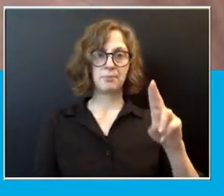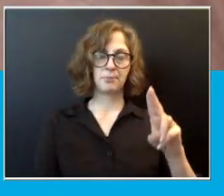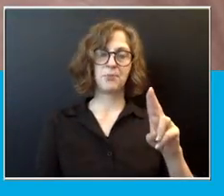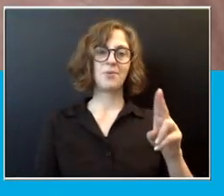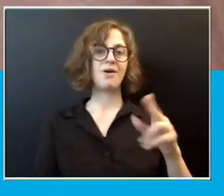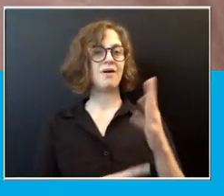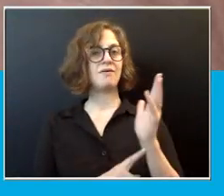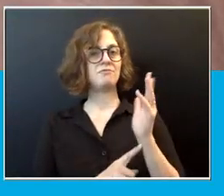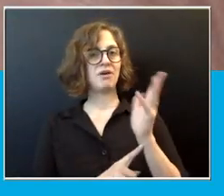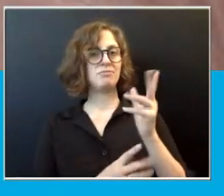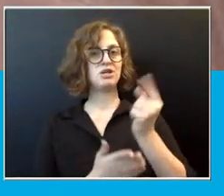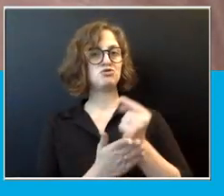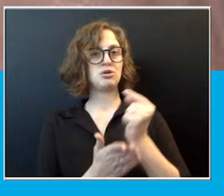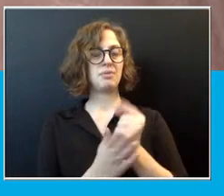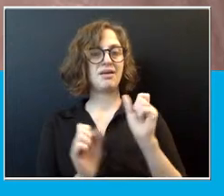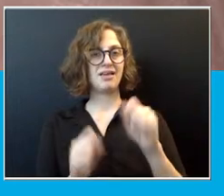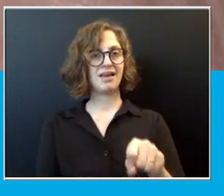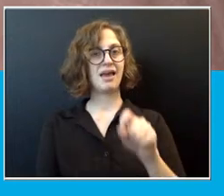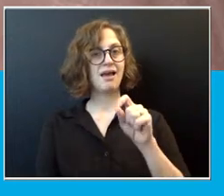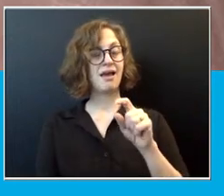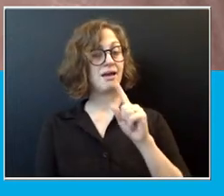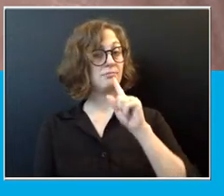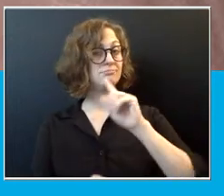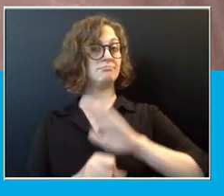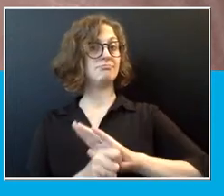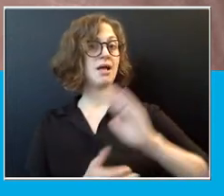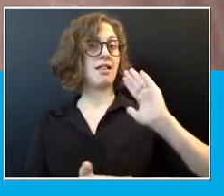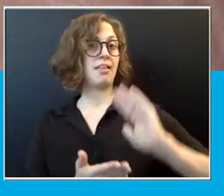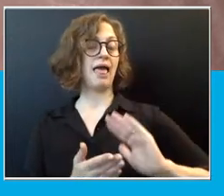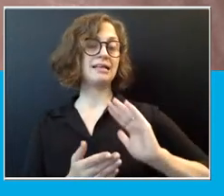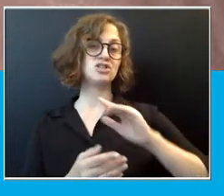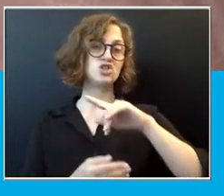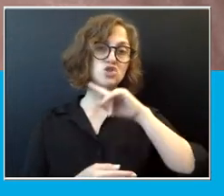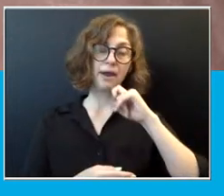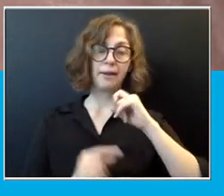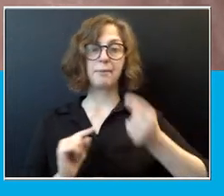promising less dryness and pain. We meet one woman who says